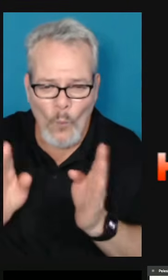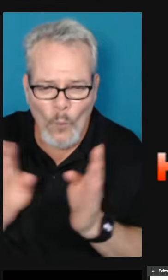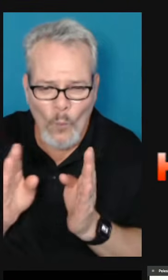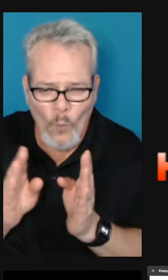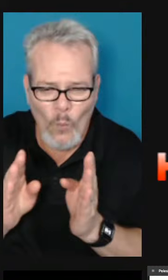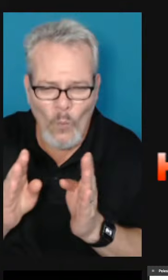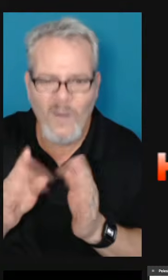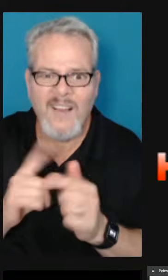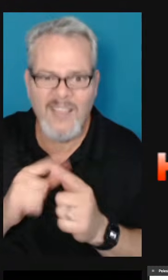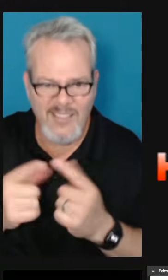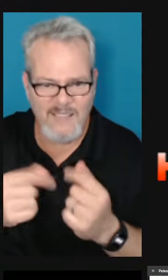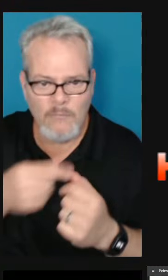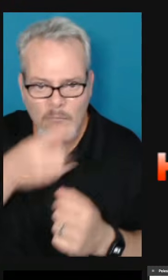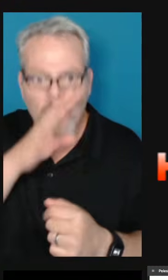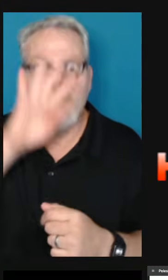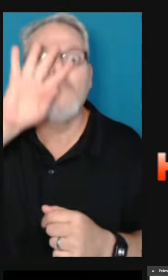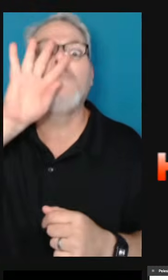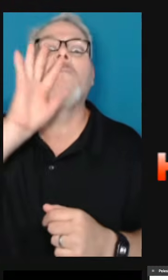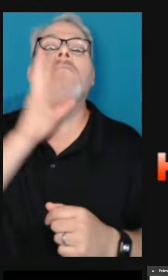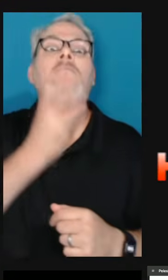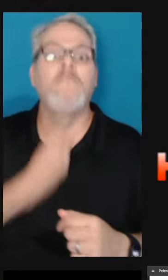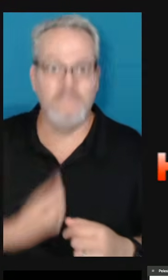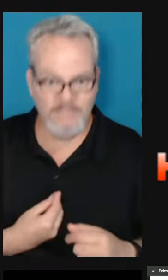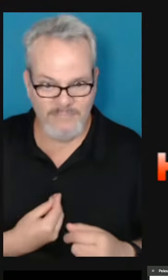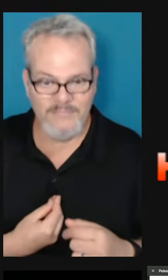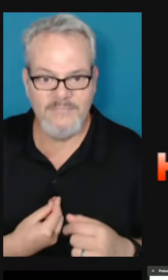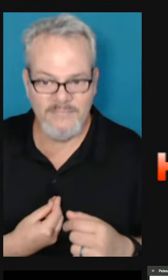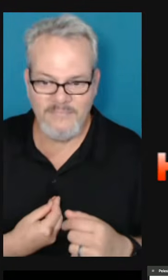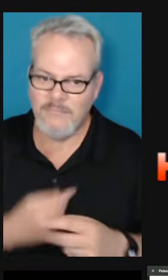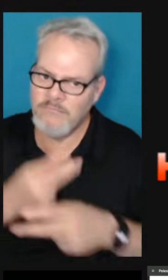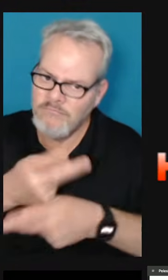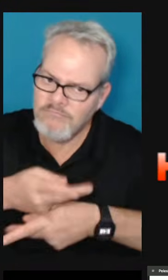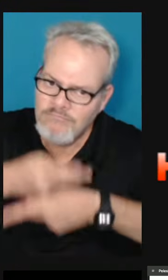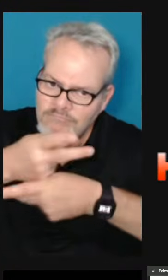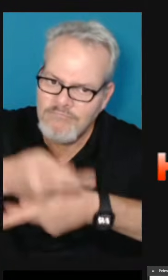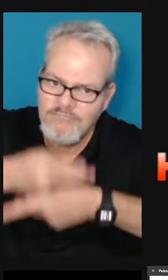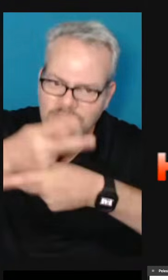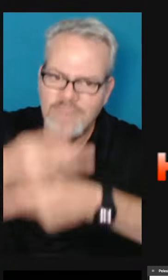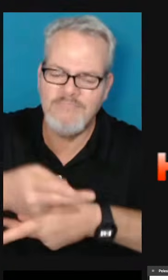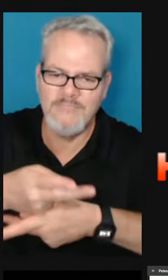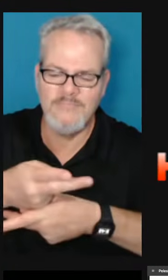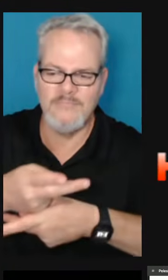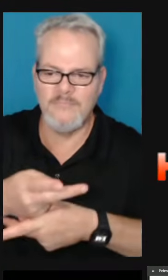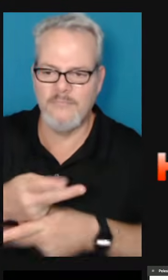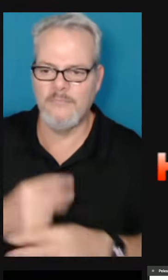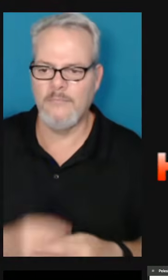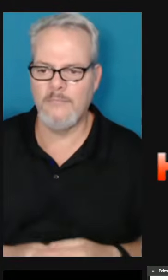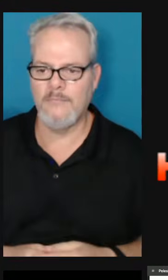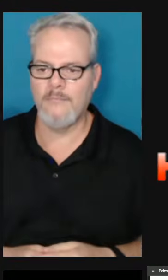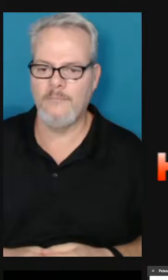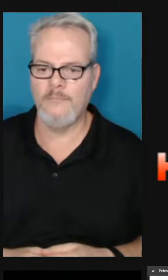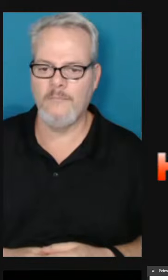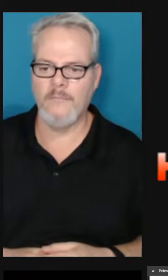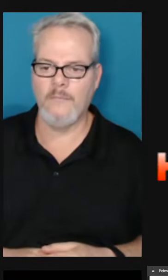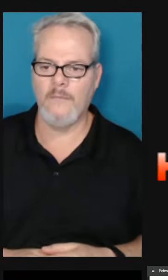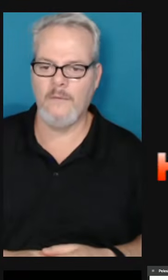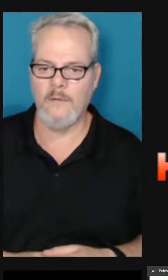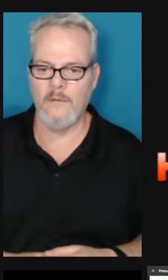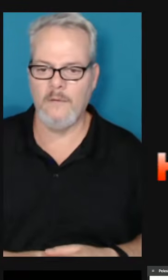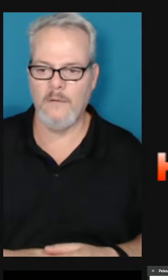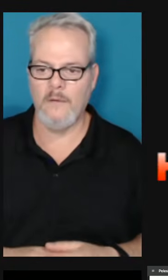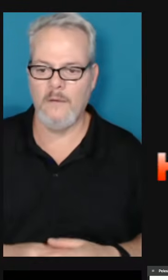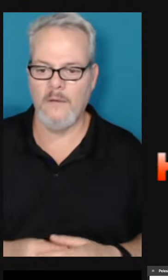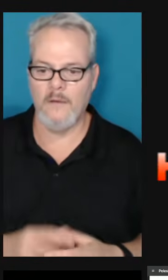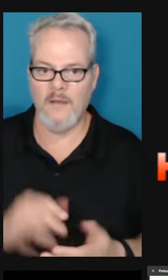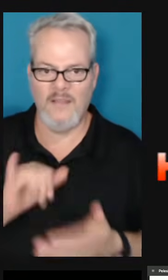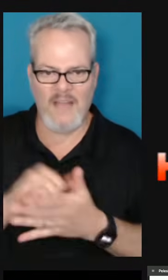So most of them, and not worry about every single piece of glass out there, it's just the finer stuff, really, right? It's not believed to cause any